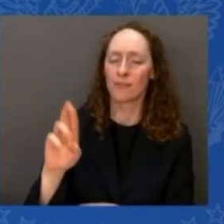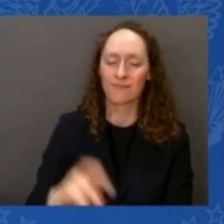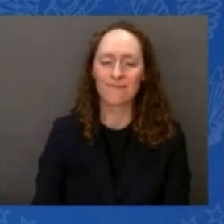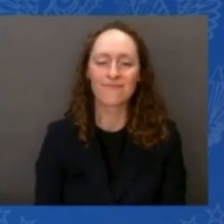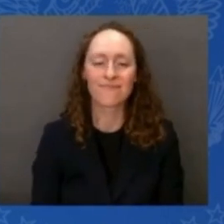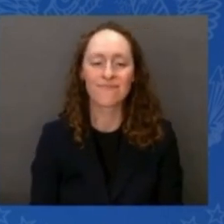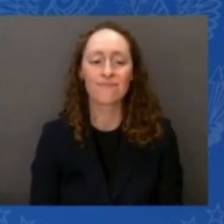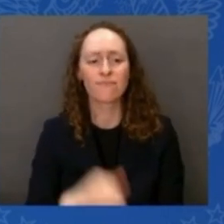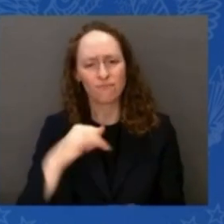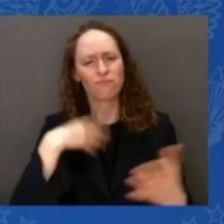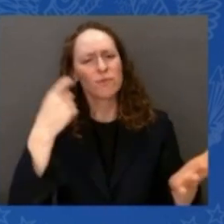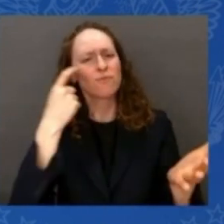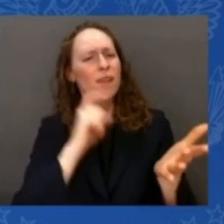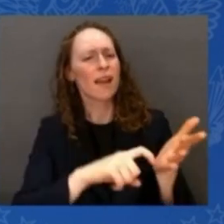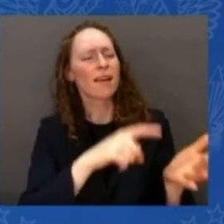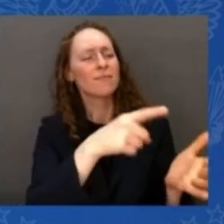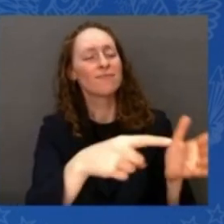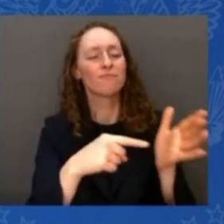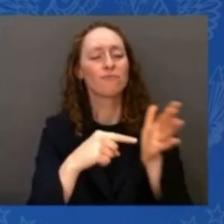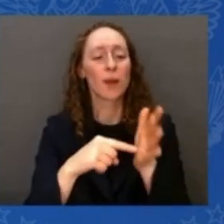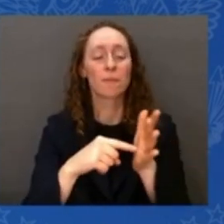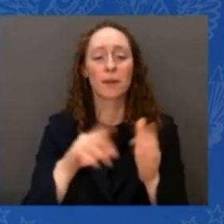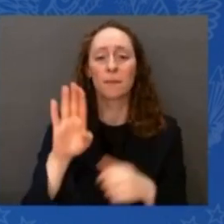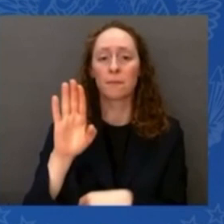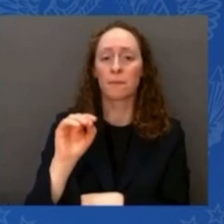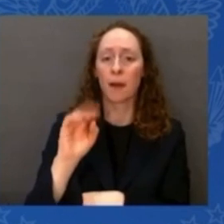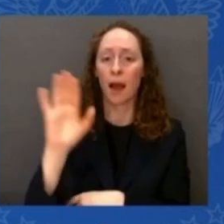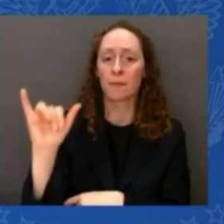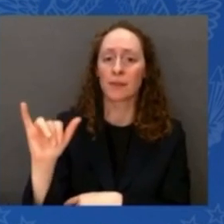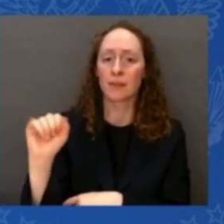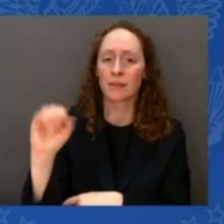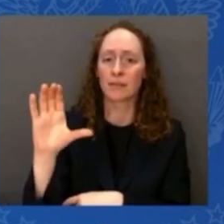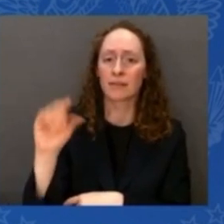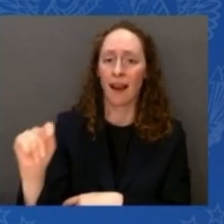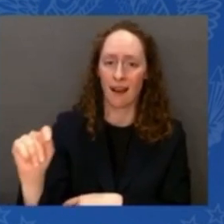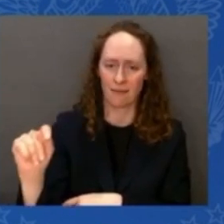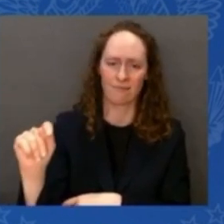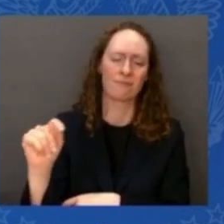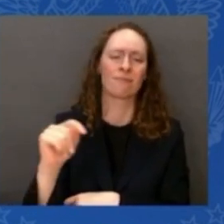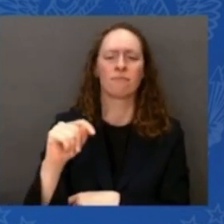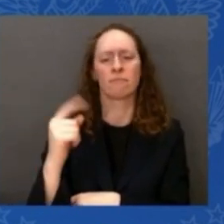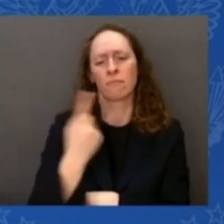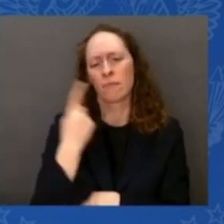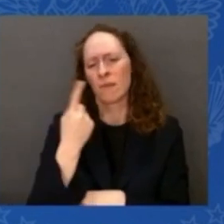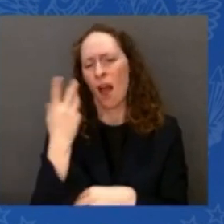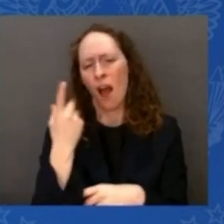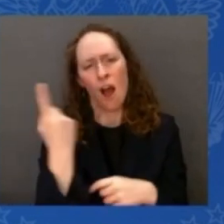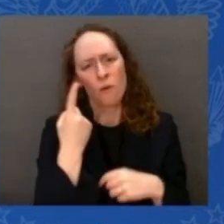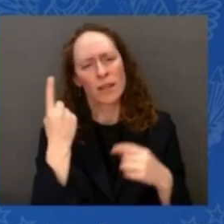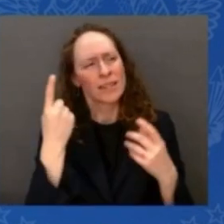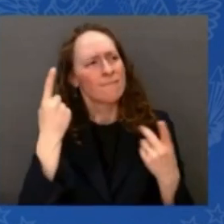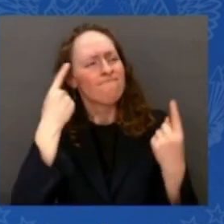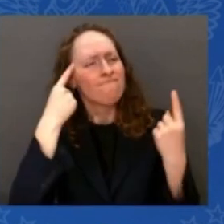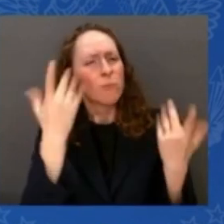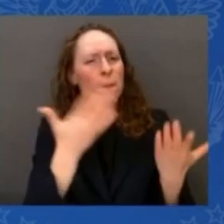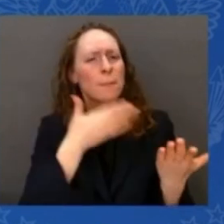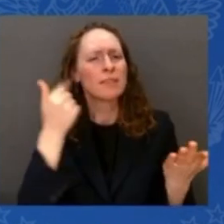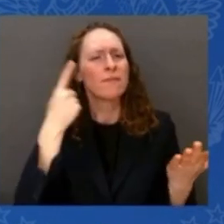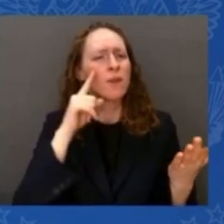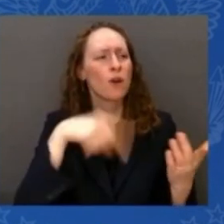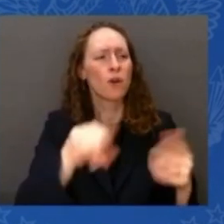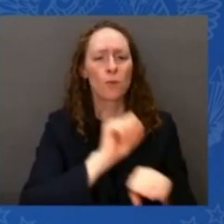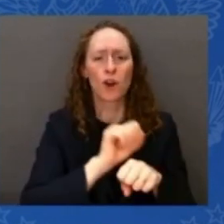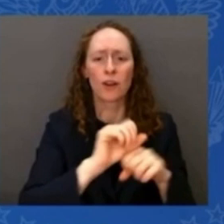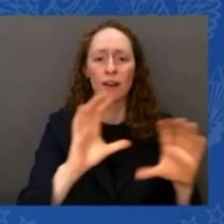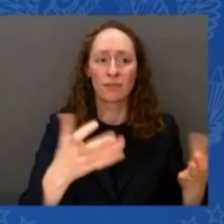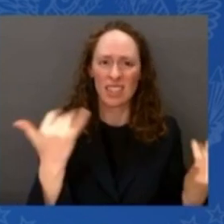a lifelong fighter for Virginia workers and families who's back in D.C. introducing what we call the PRO Act to make sure unions have an equal right to